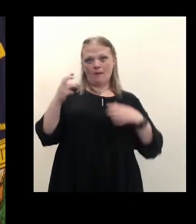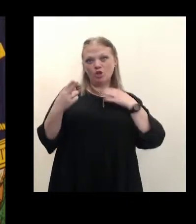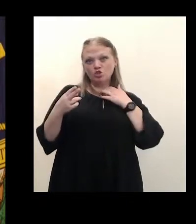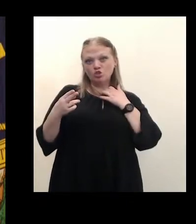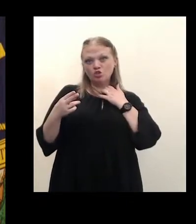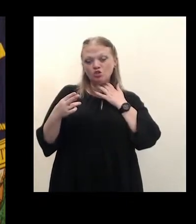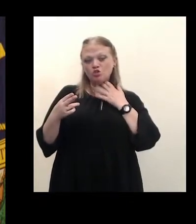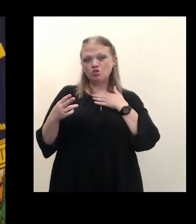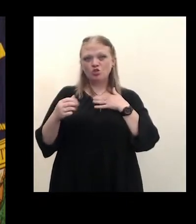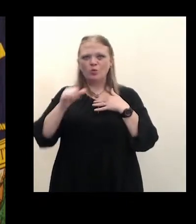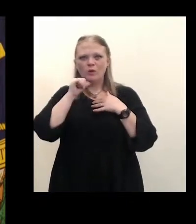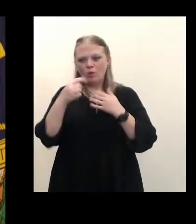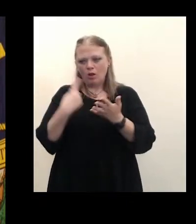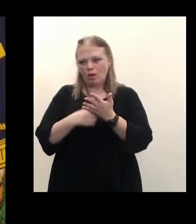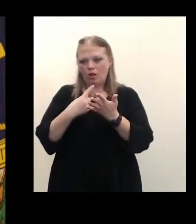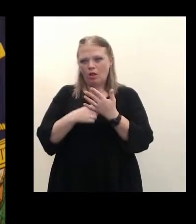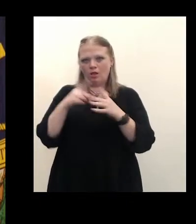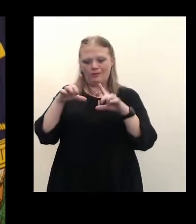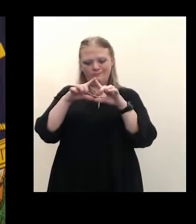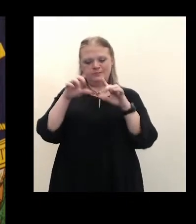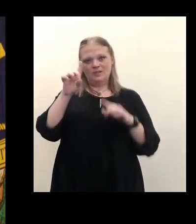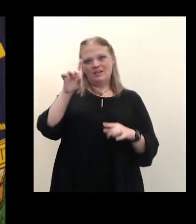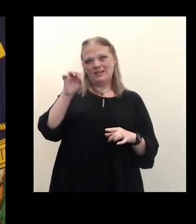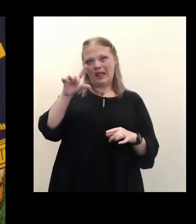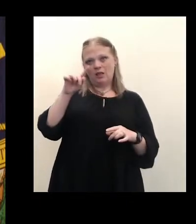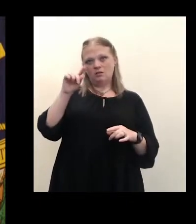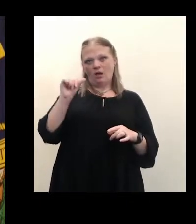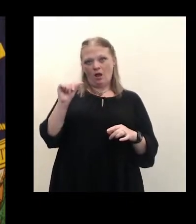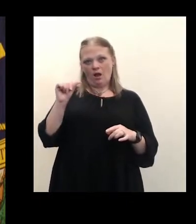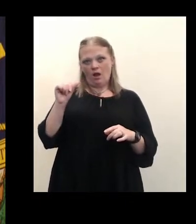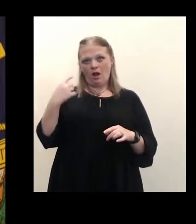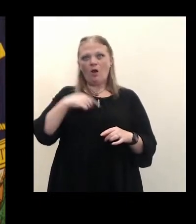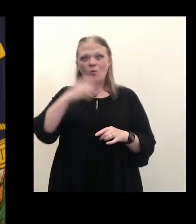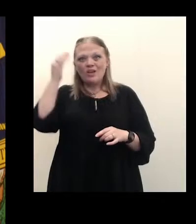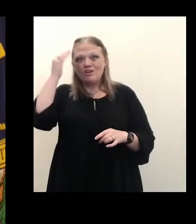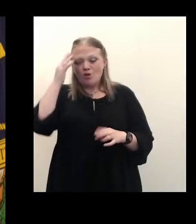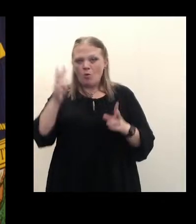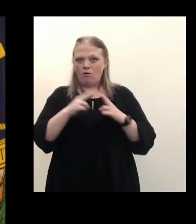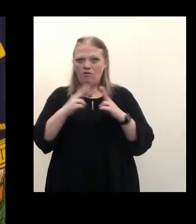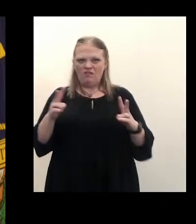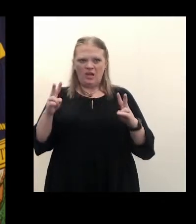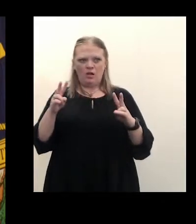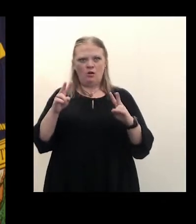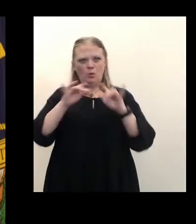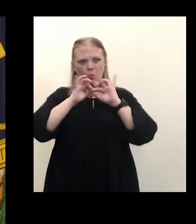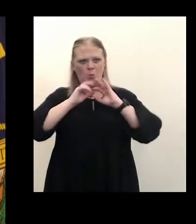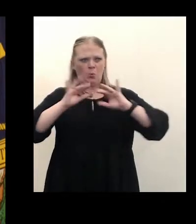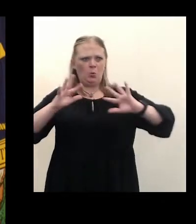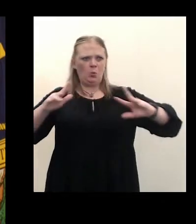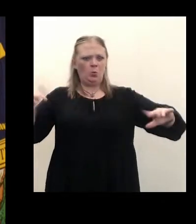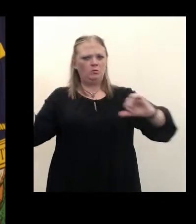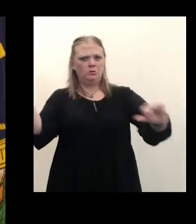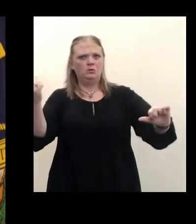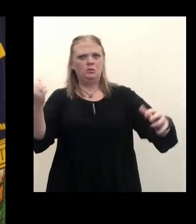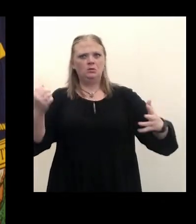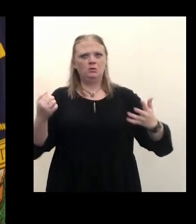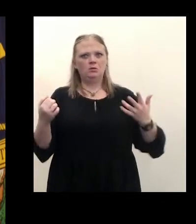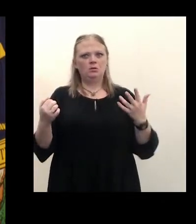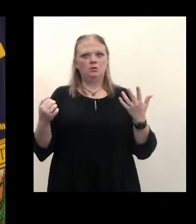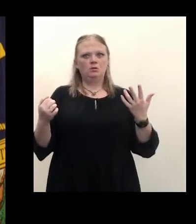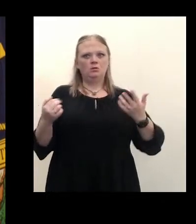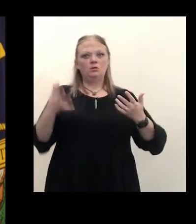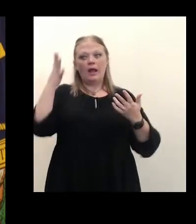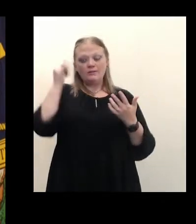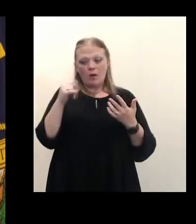weren't talking about the Delta variant then. We know the Delta variant is very infectious and very virulent. And that's why they believe with the